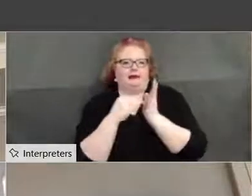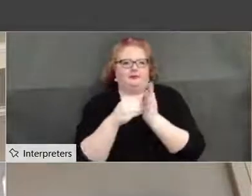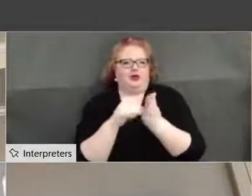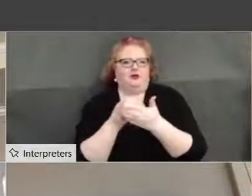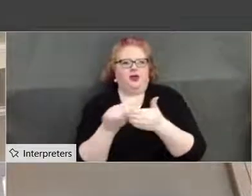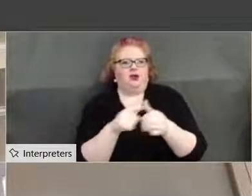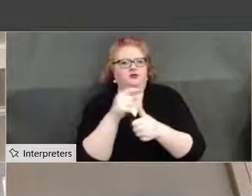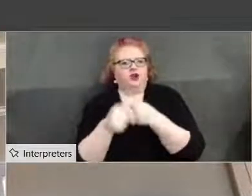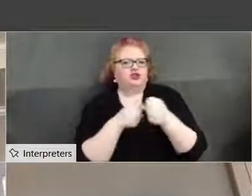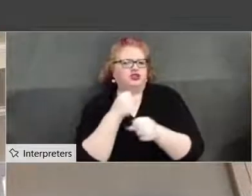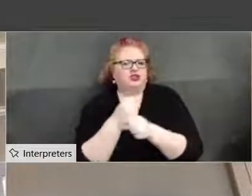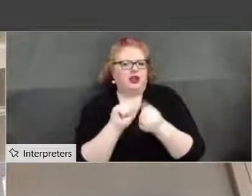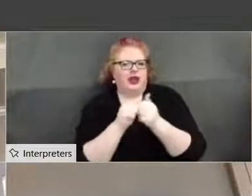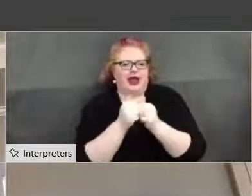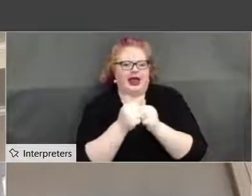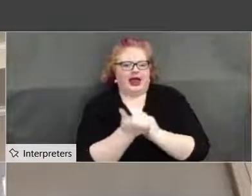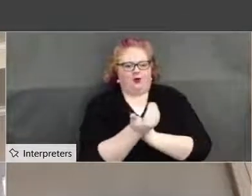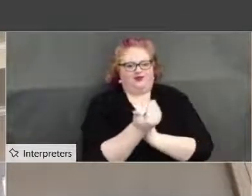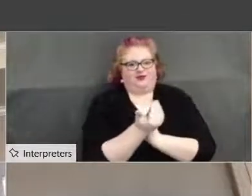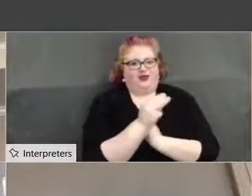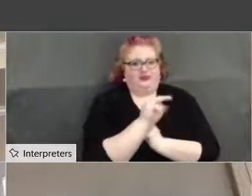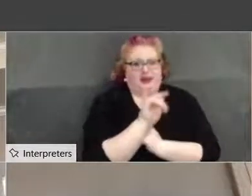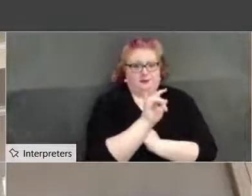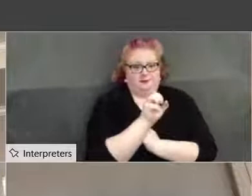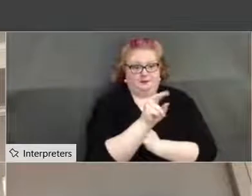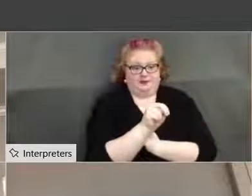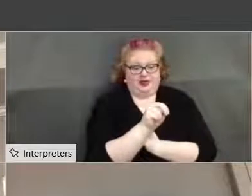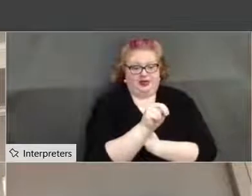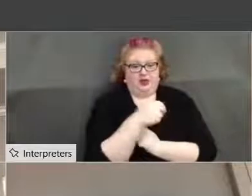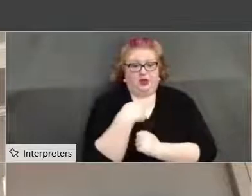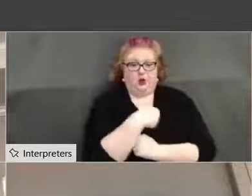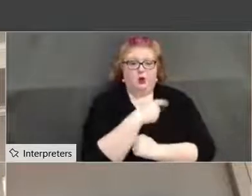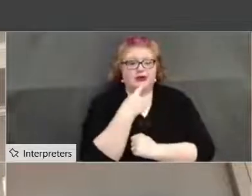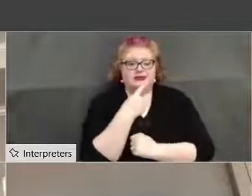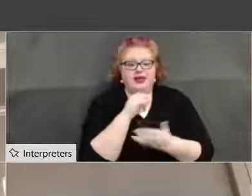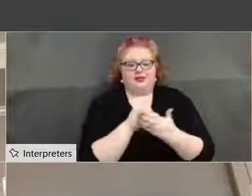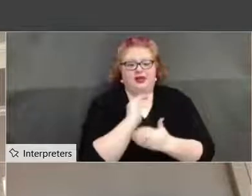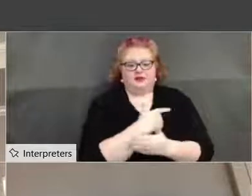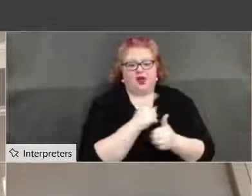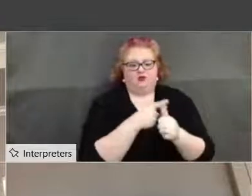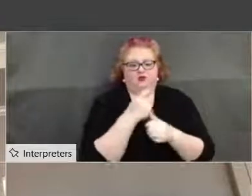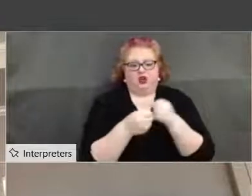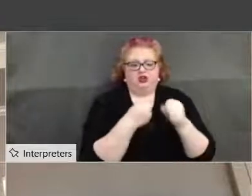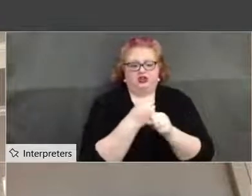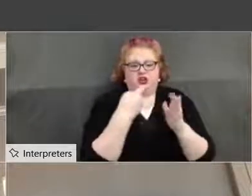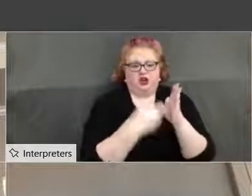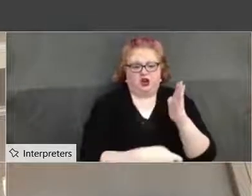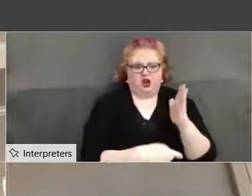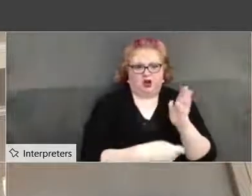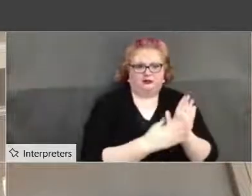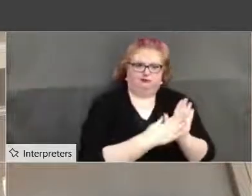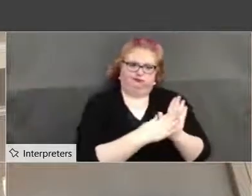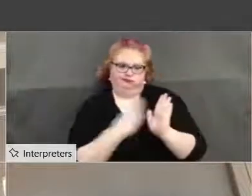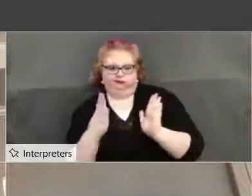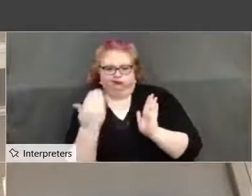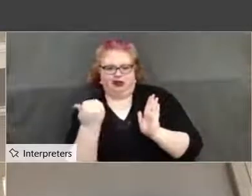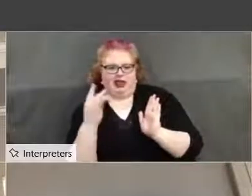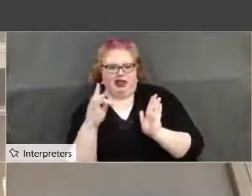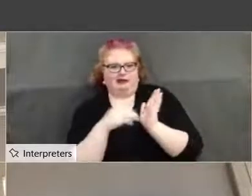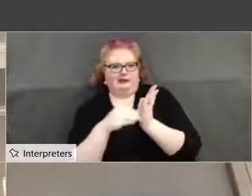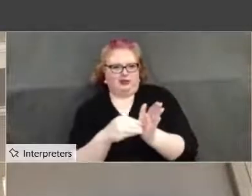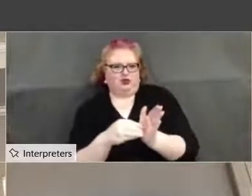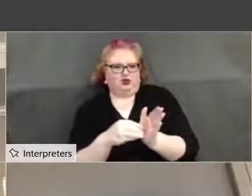would we get from 15 million, which is we're saying is our first year cost, and we get to the 18 million?